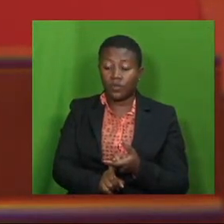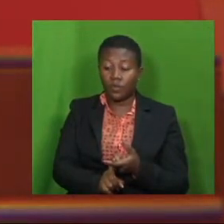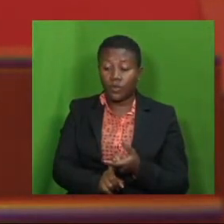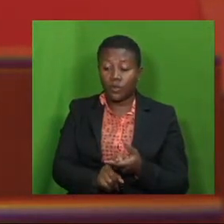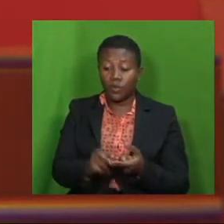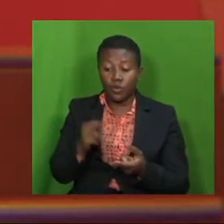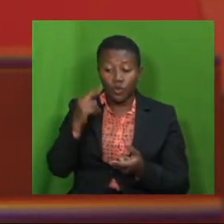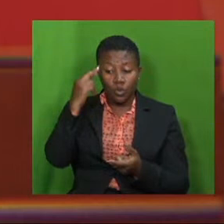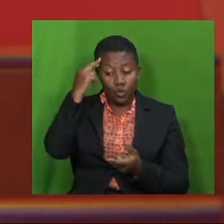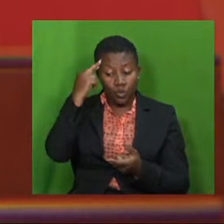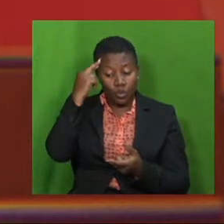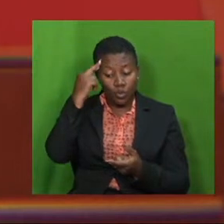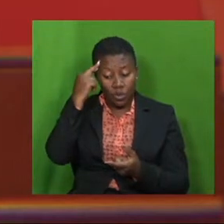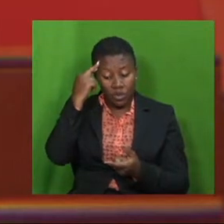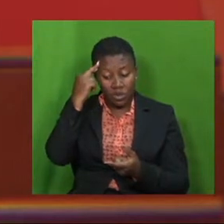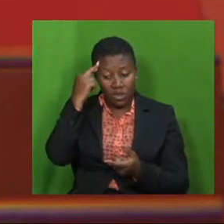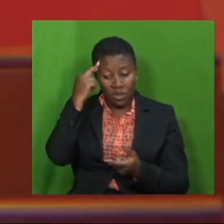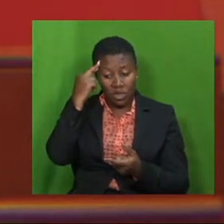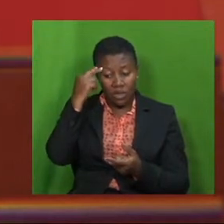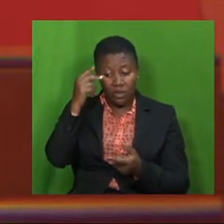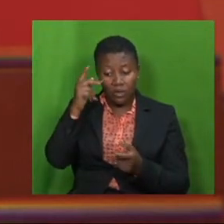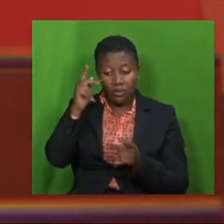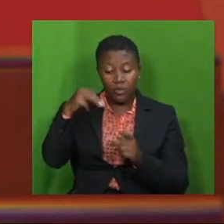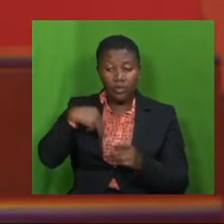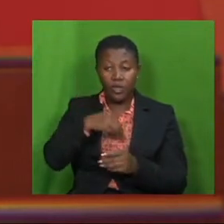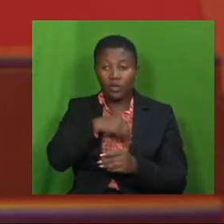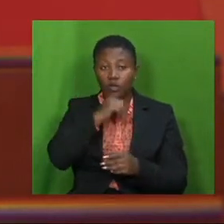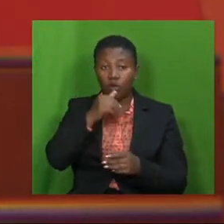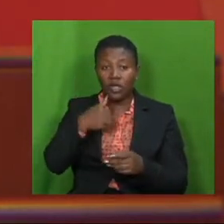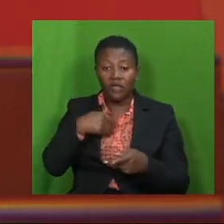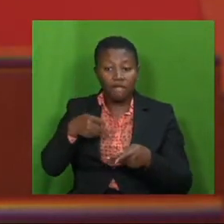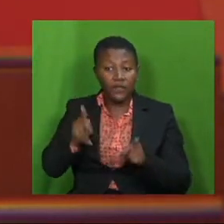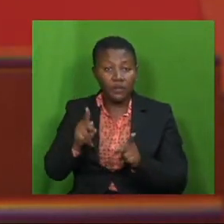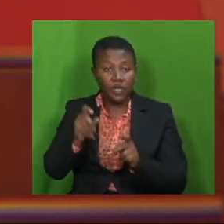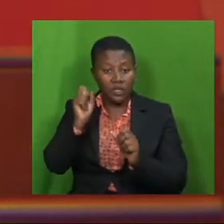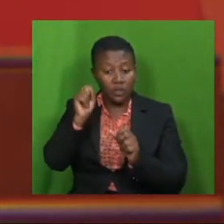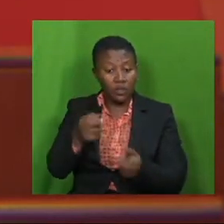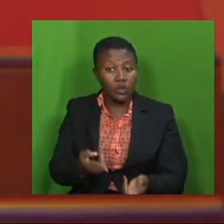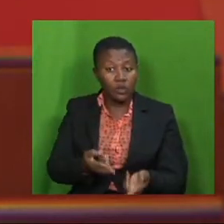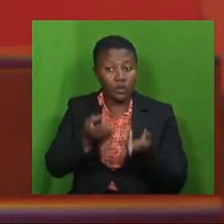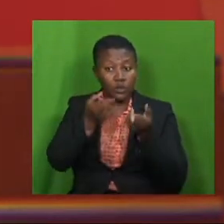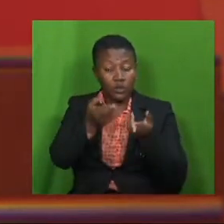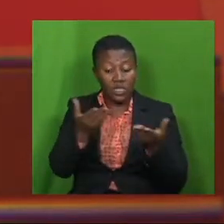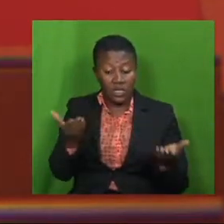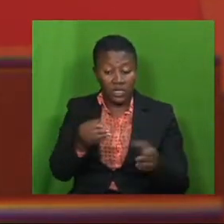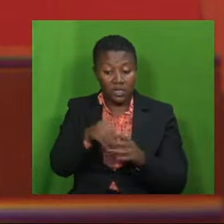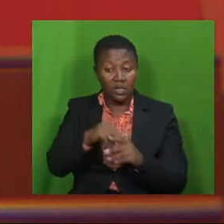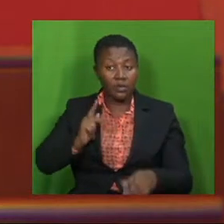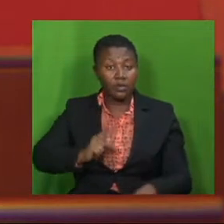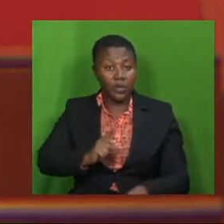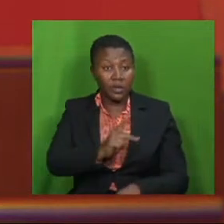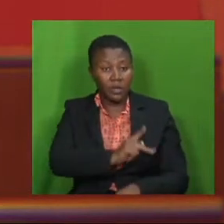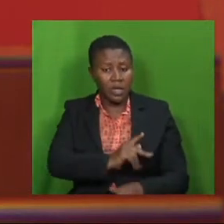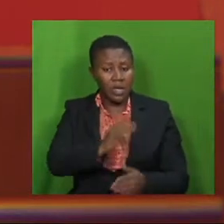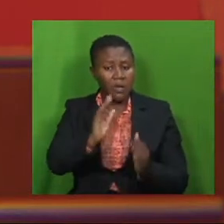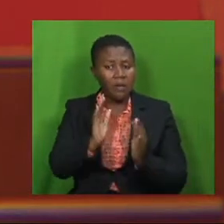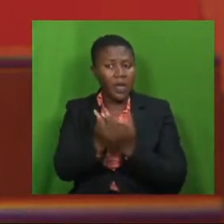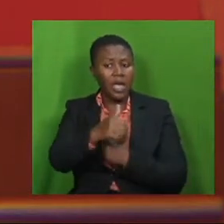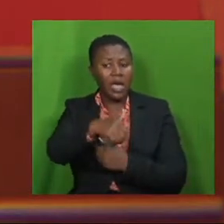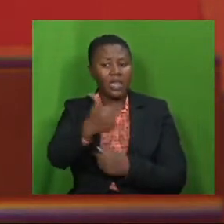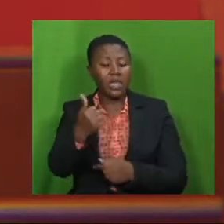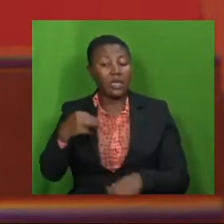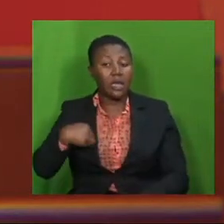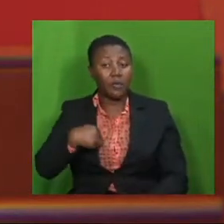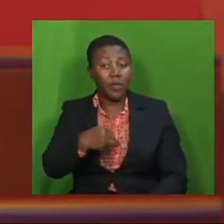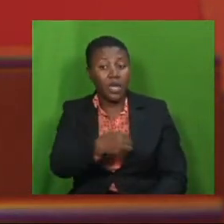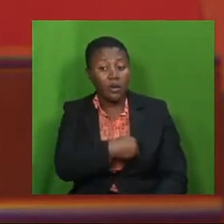member without permission of the Speaker may be raised on the floor of Parliament by a member or